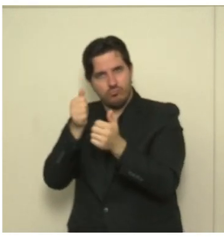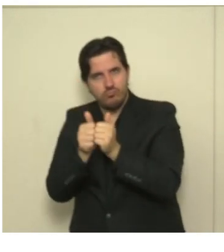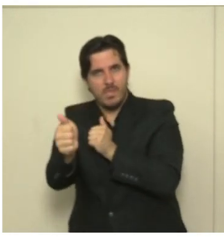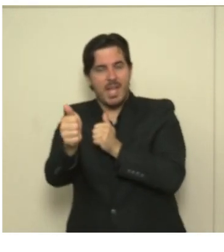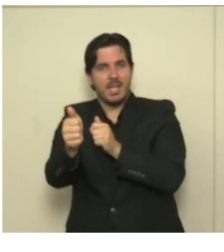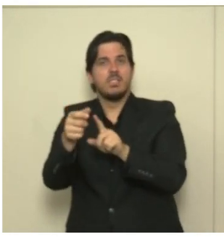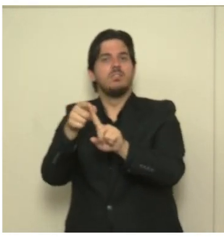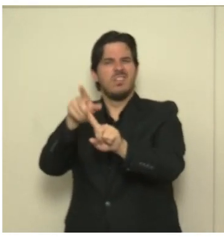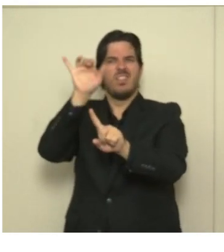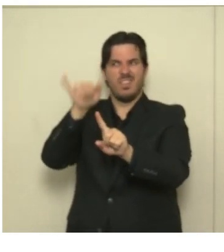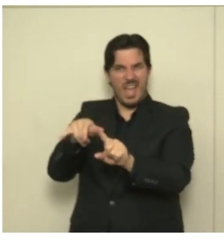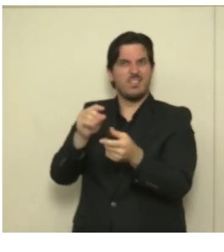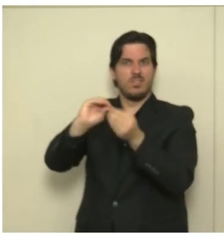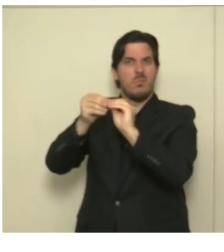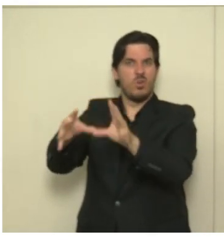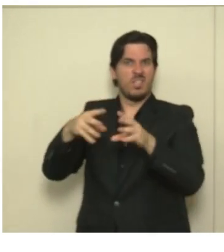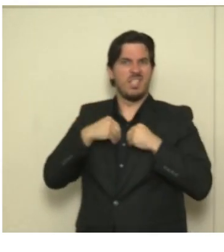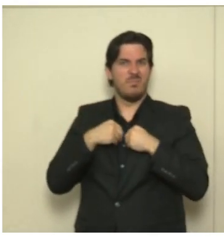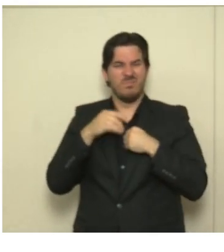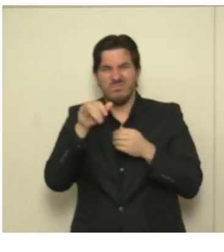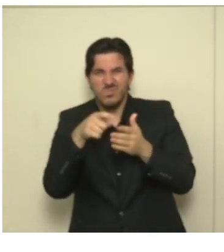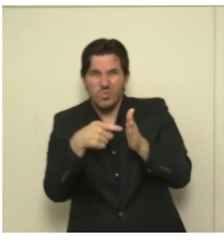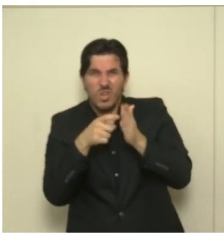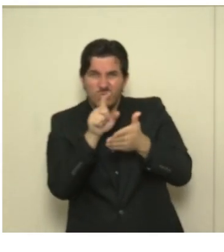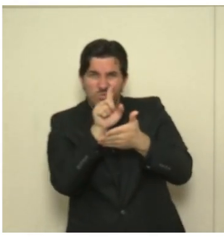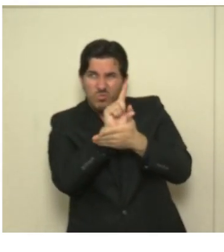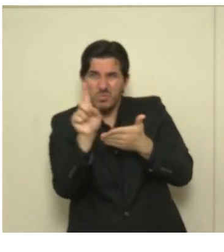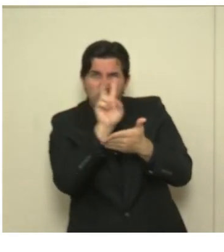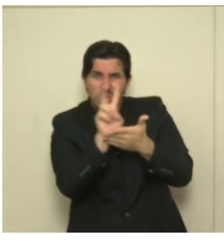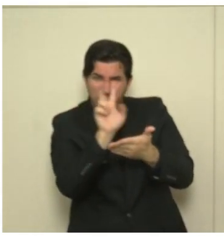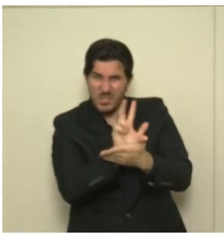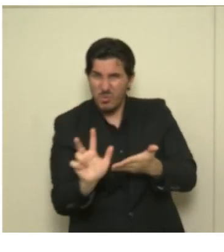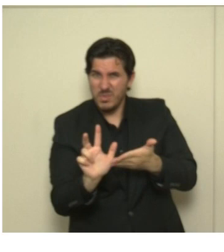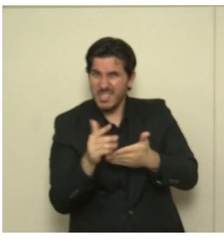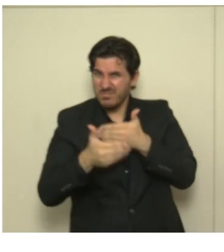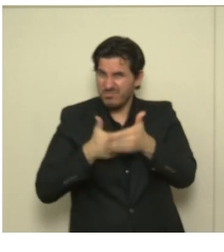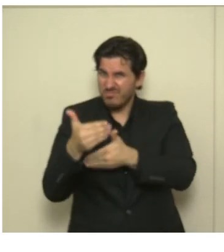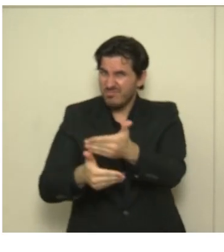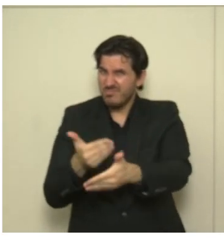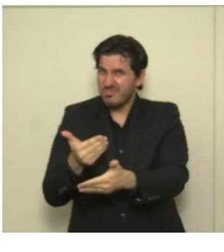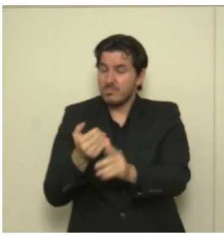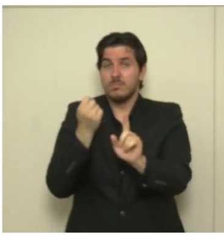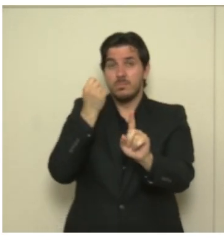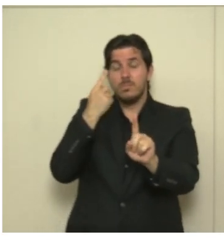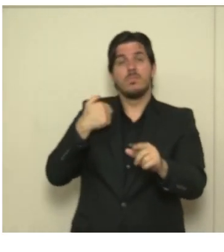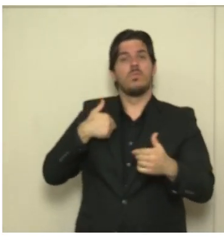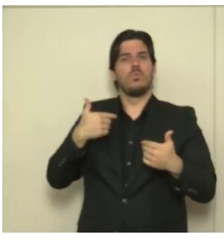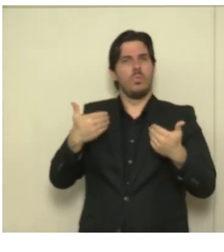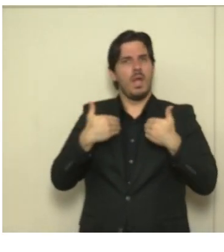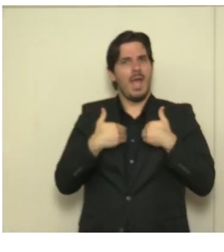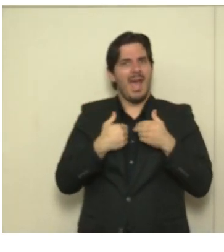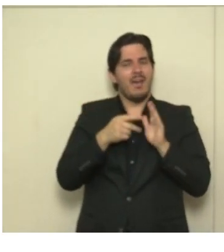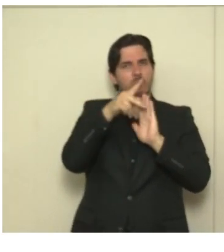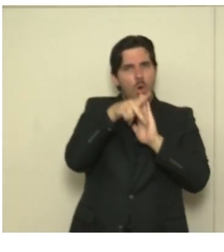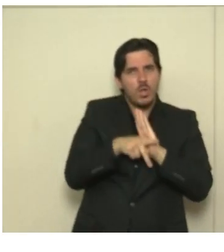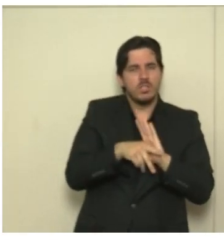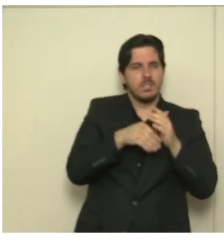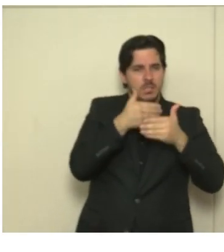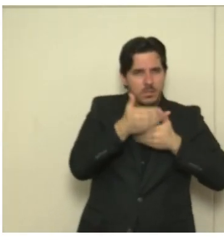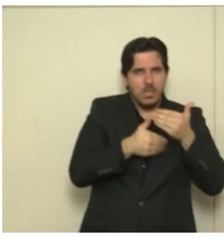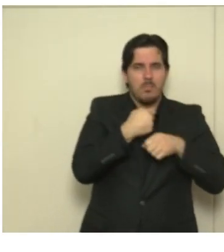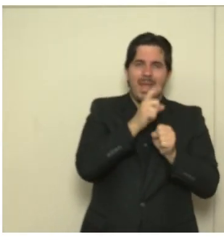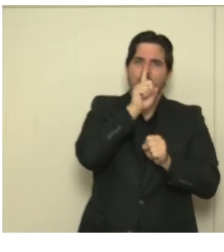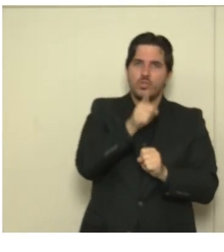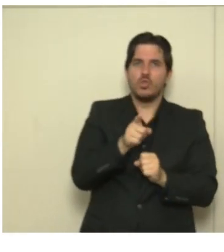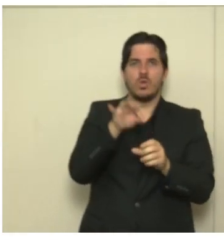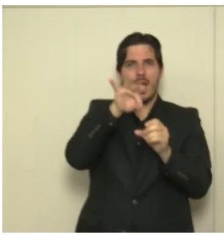want to remind the public that we have a number of policies and procedures in place in New Mexico that ensure the integrity of our elections, like the